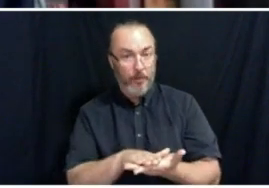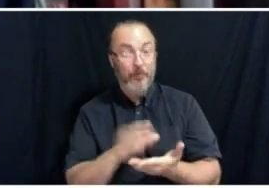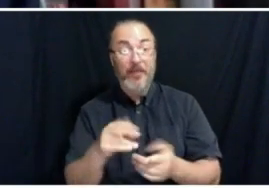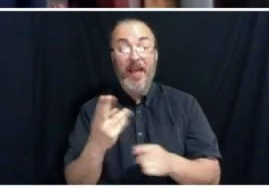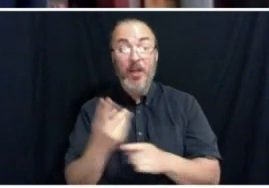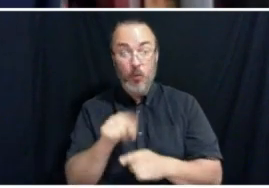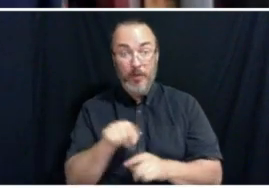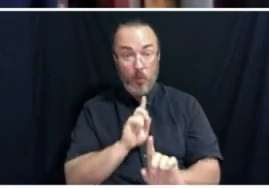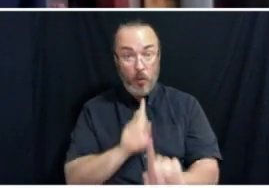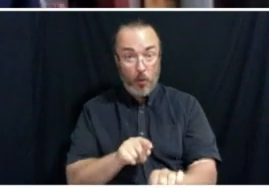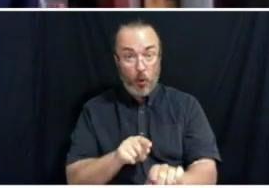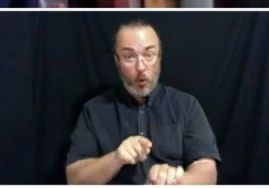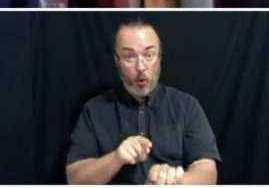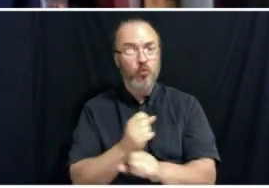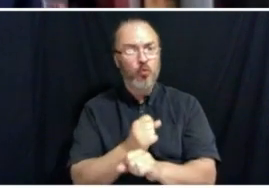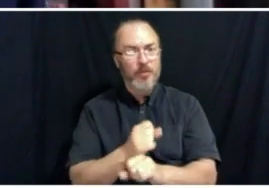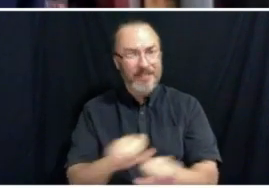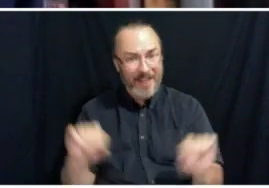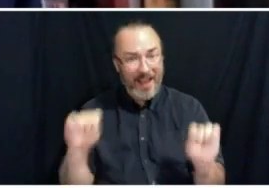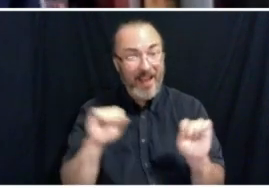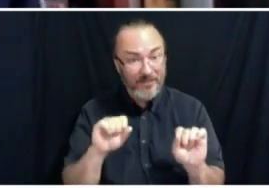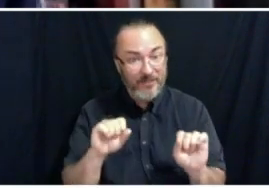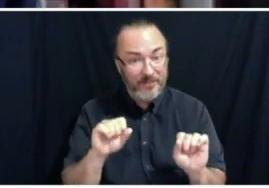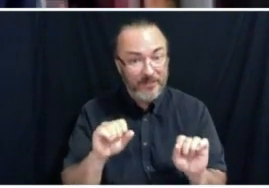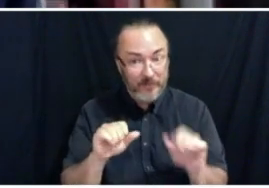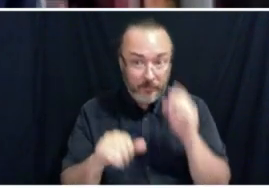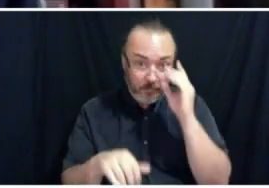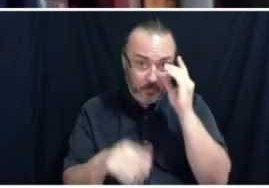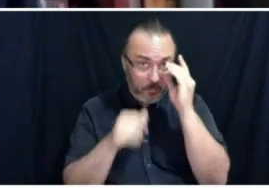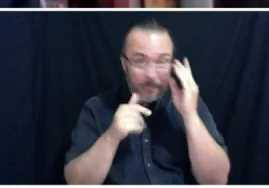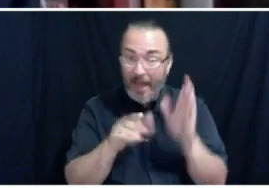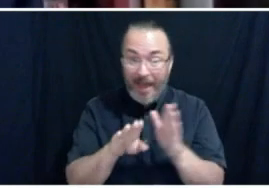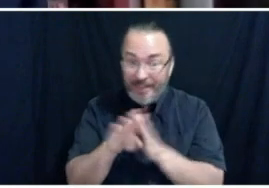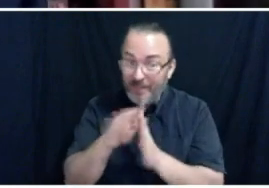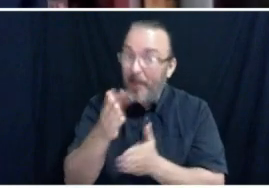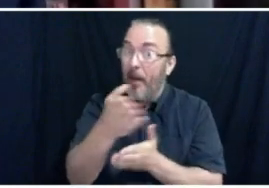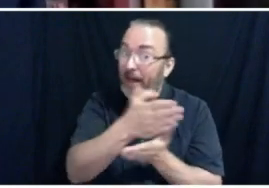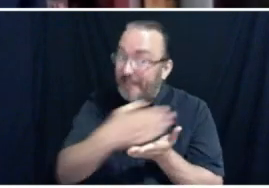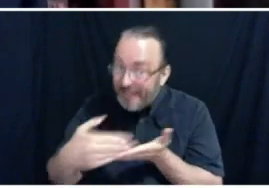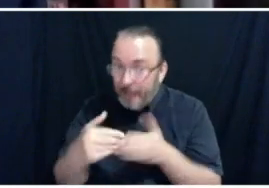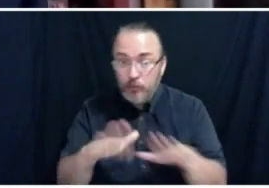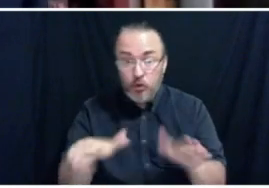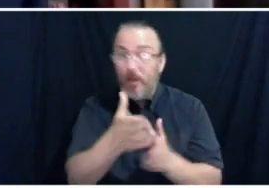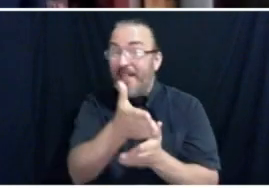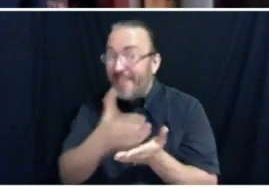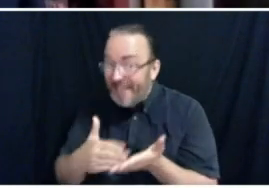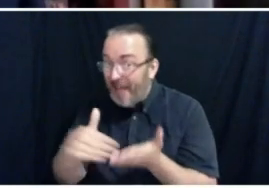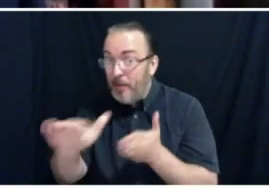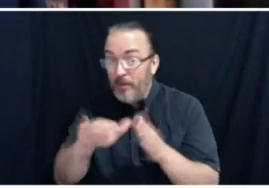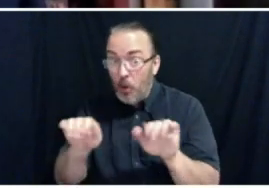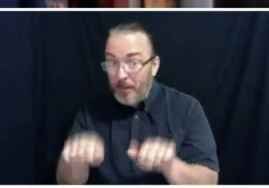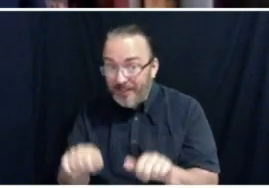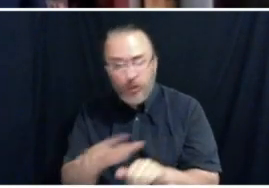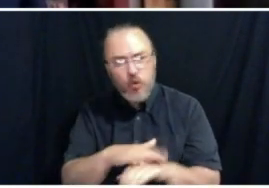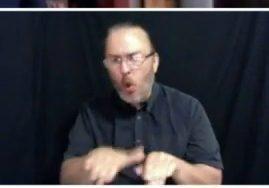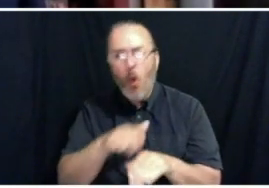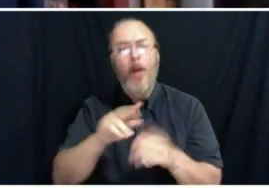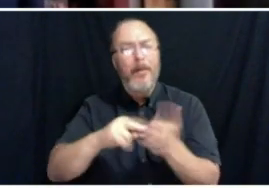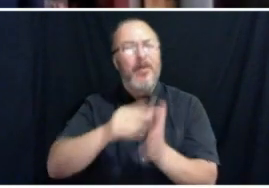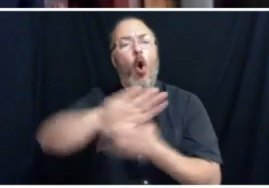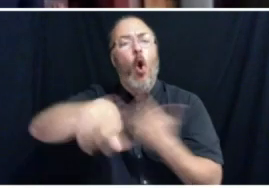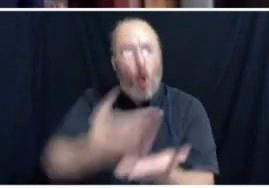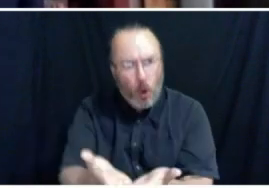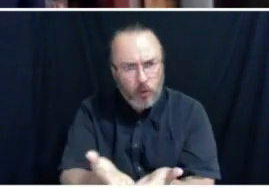say that instead of developing some of the potential of some of our children, we will go on to develop all the potential of all